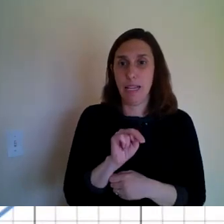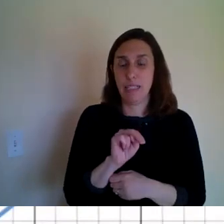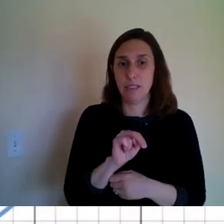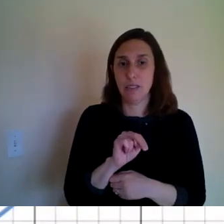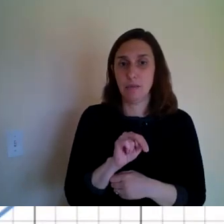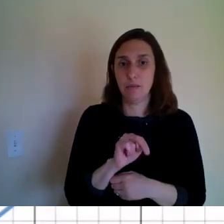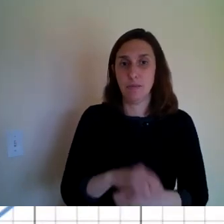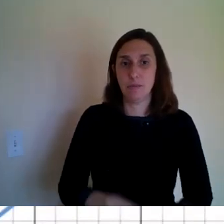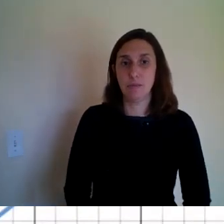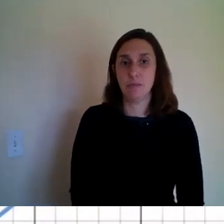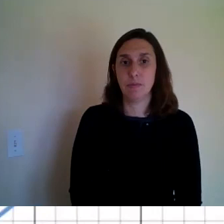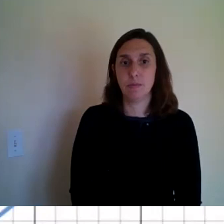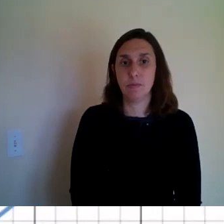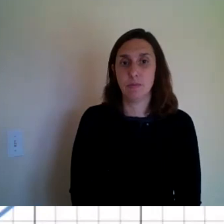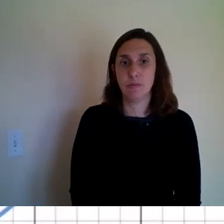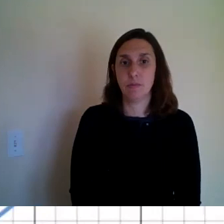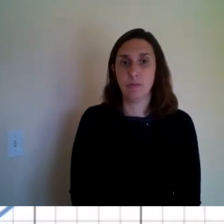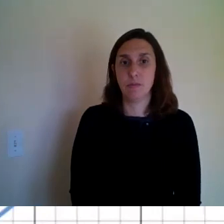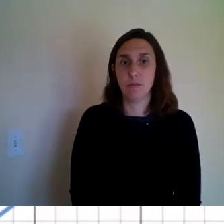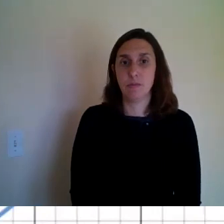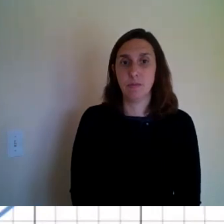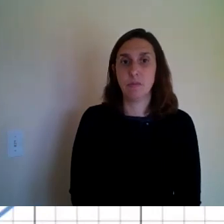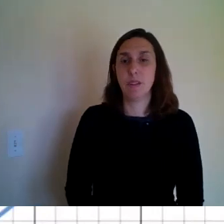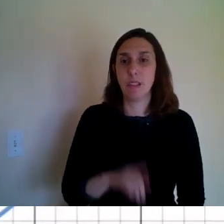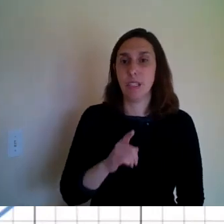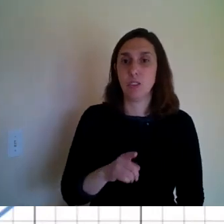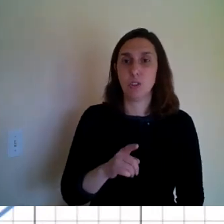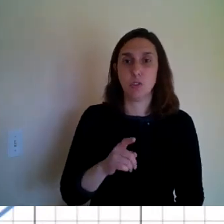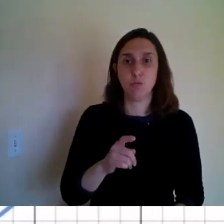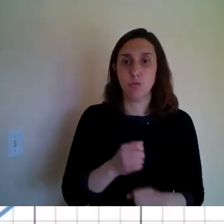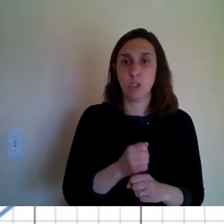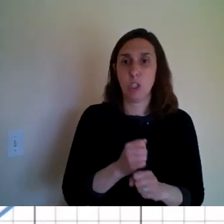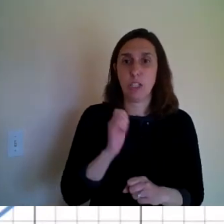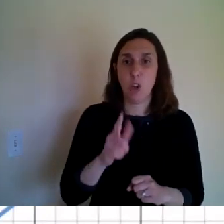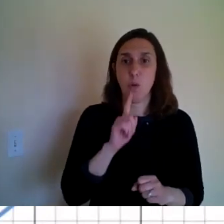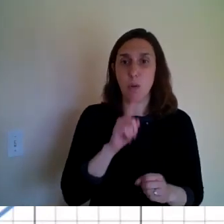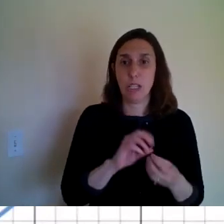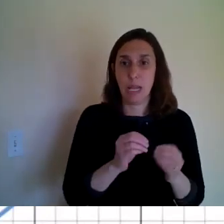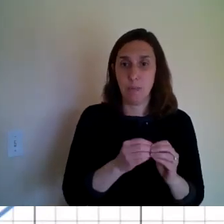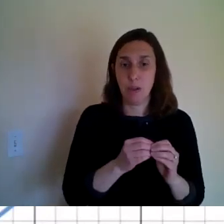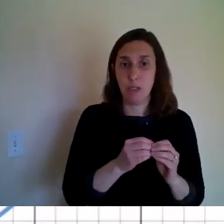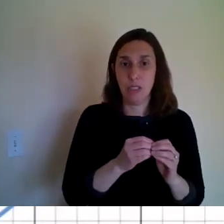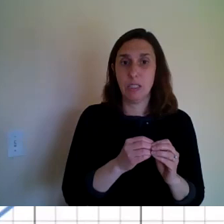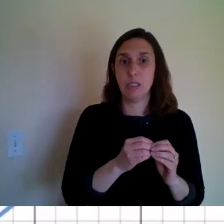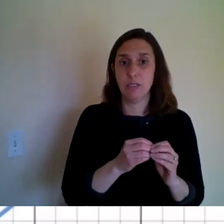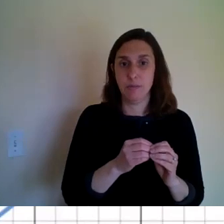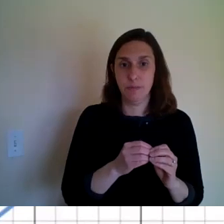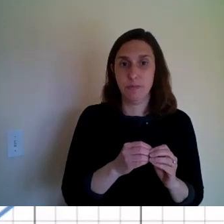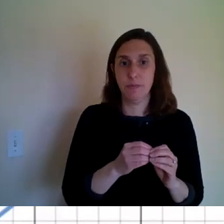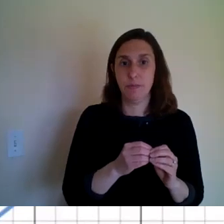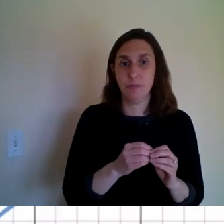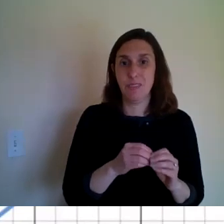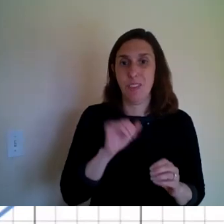This generates all real numbers. I can put anything into this and I get out values. Now this is an